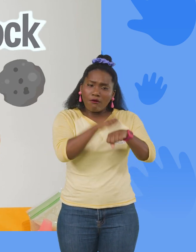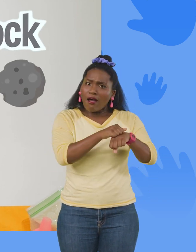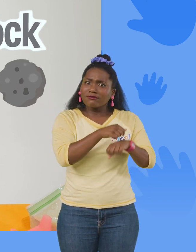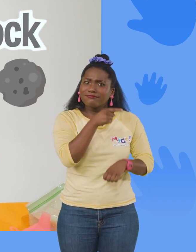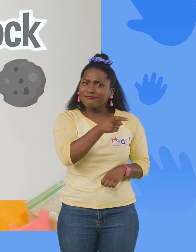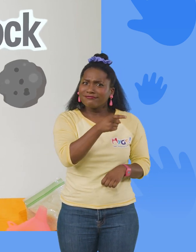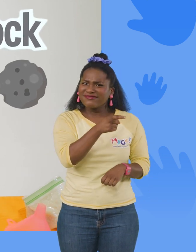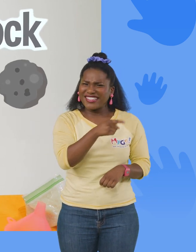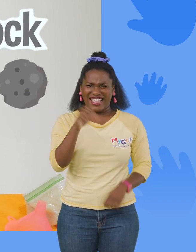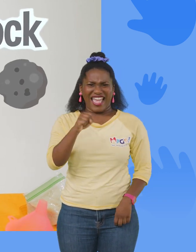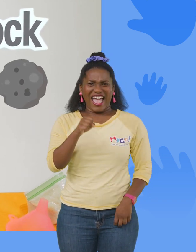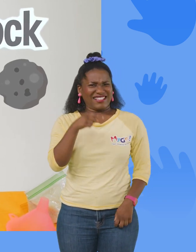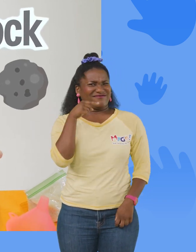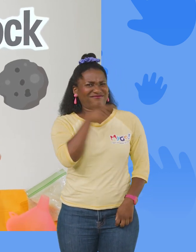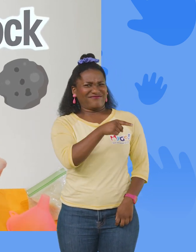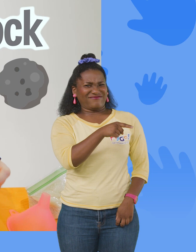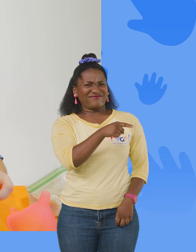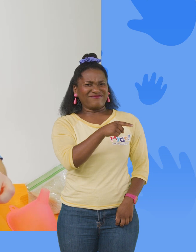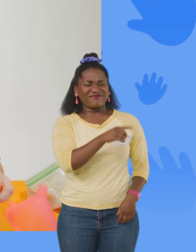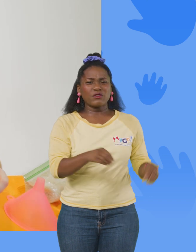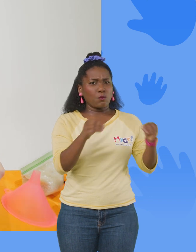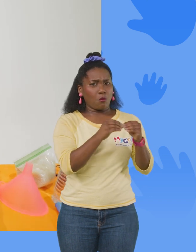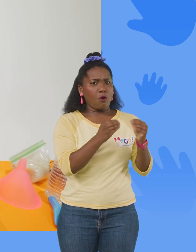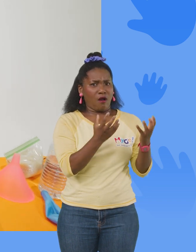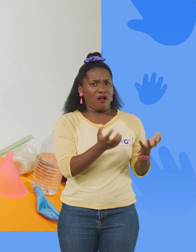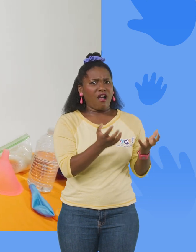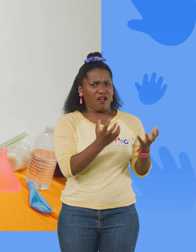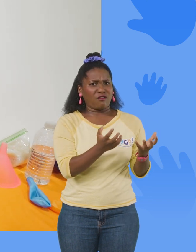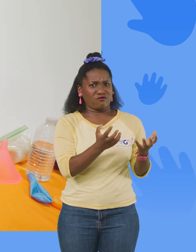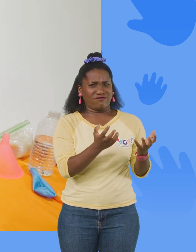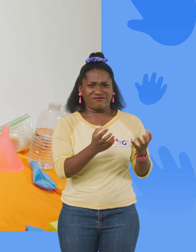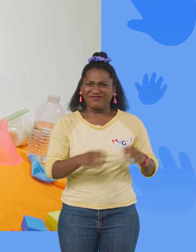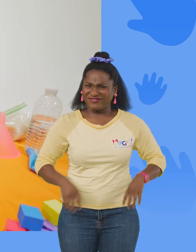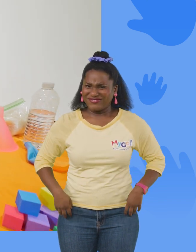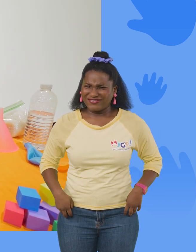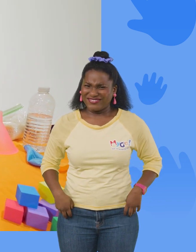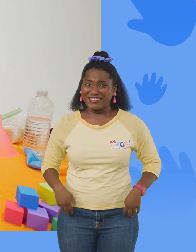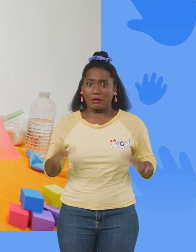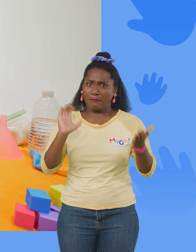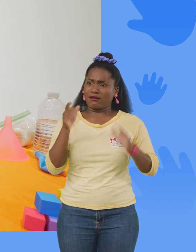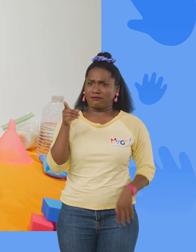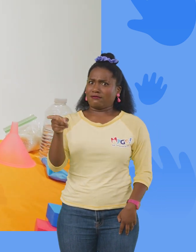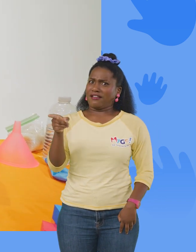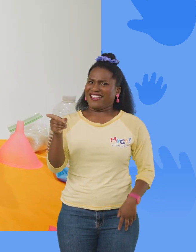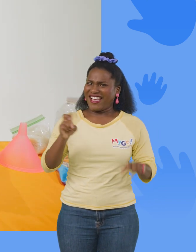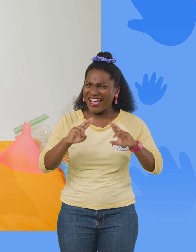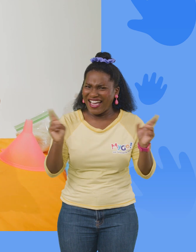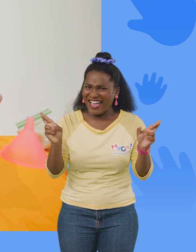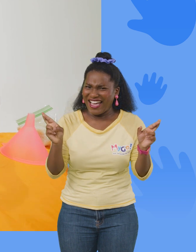rock? Yeah, I bet. Yeah, the rock is gonna be heavier than the feather.